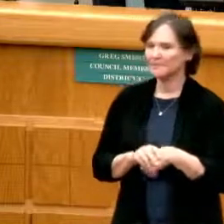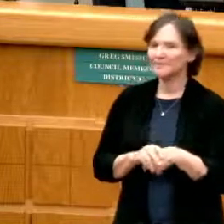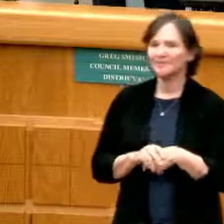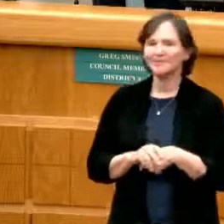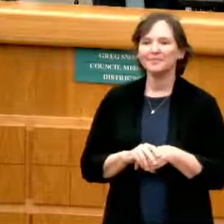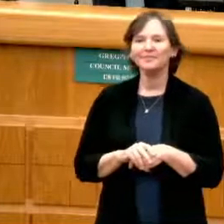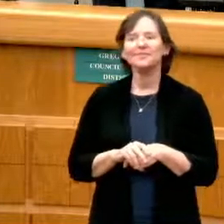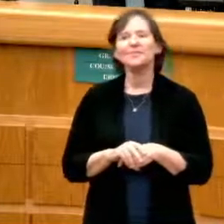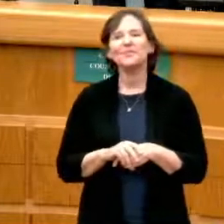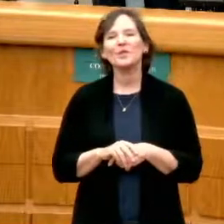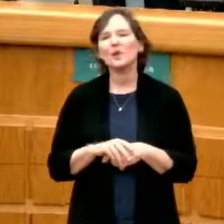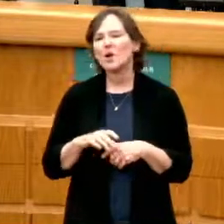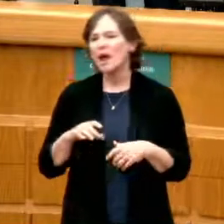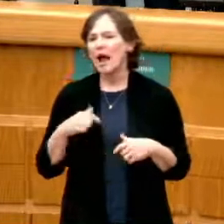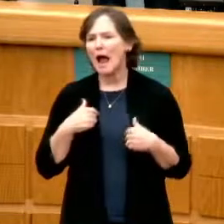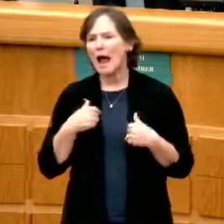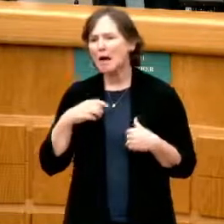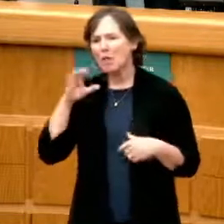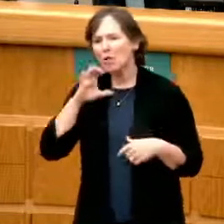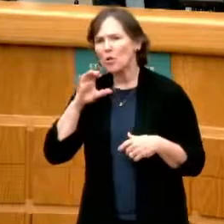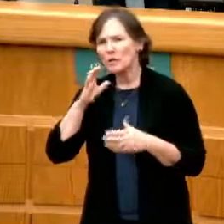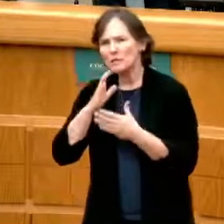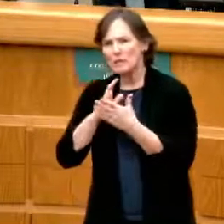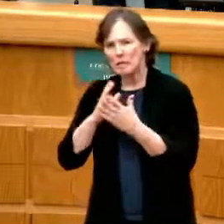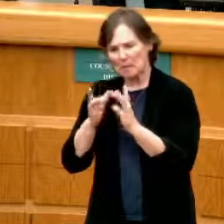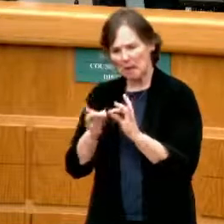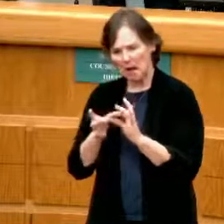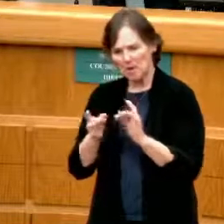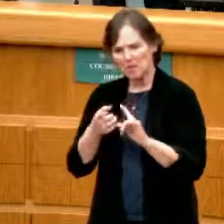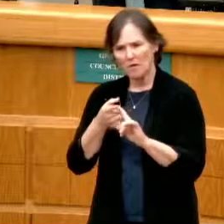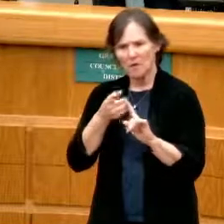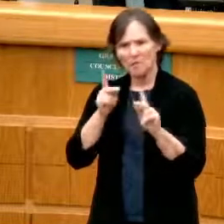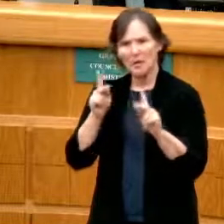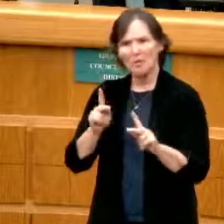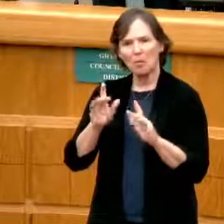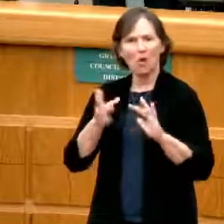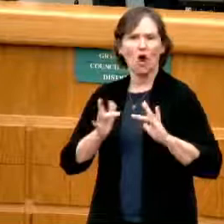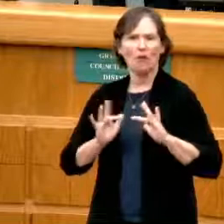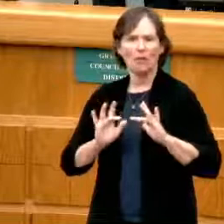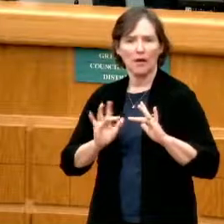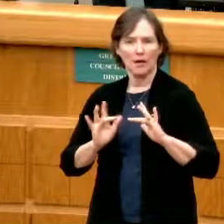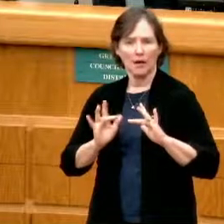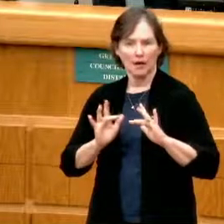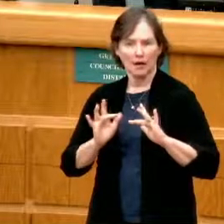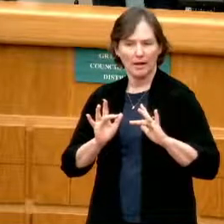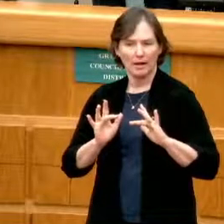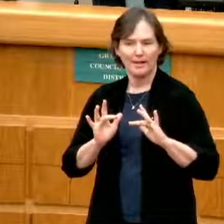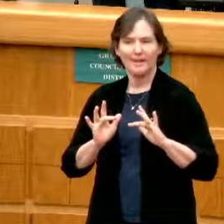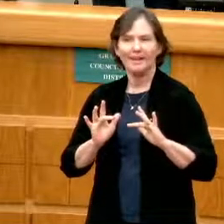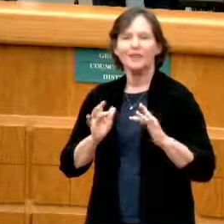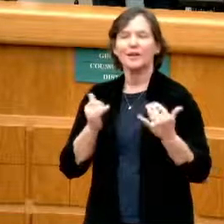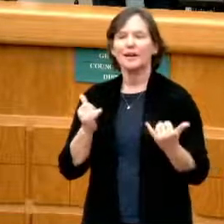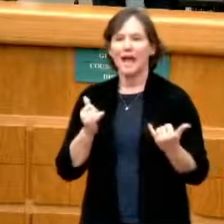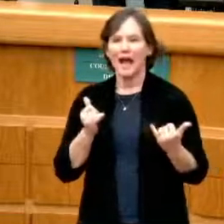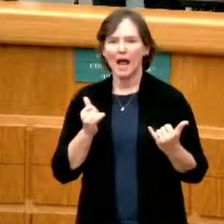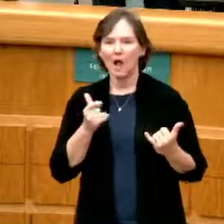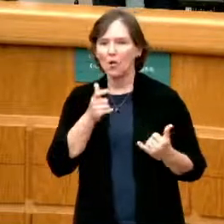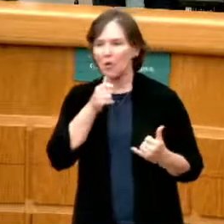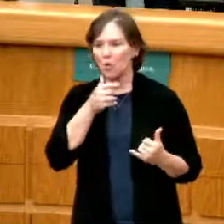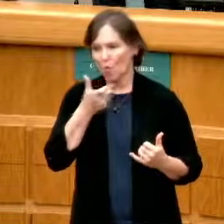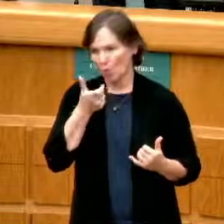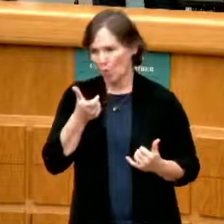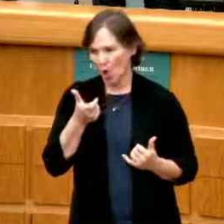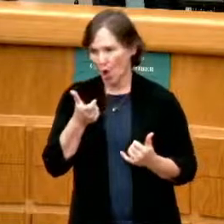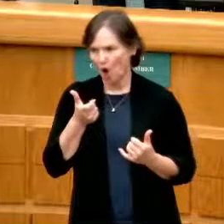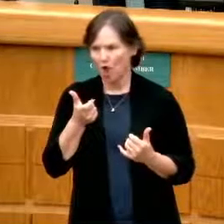Hey there. So I'm looking at some of the comments people are talking about online right now, watching with